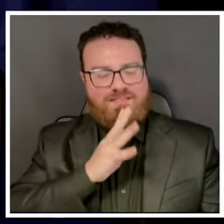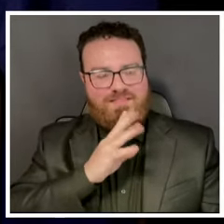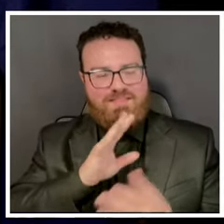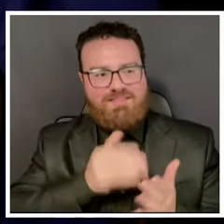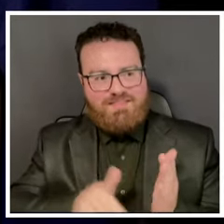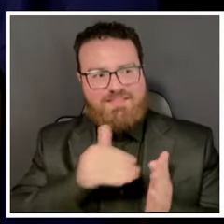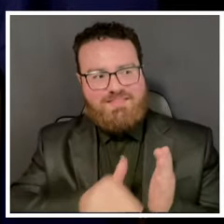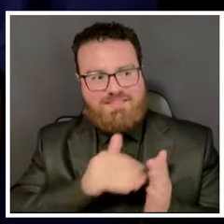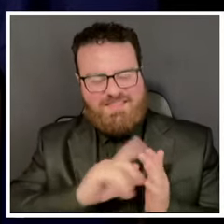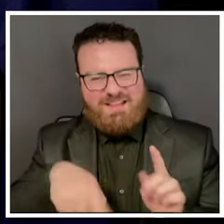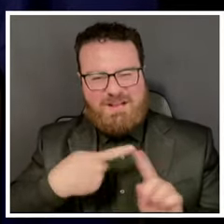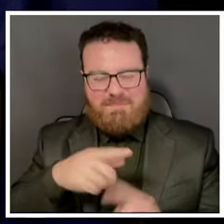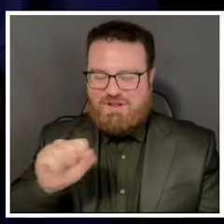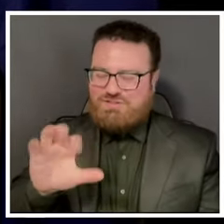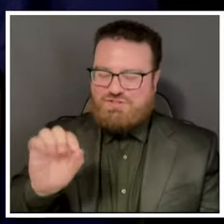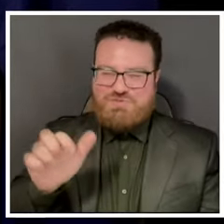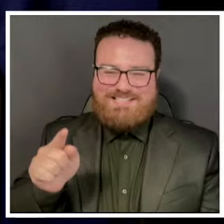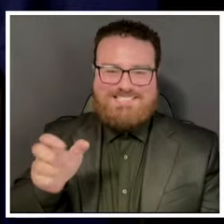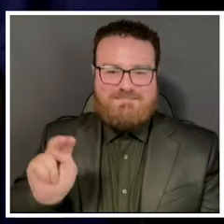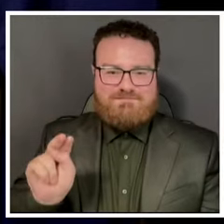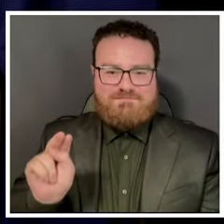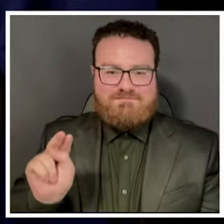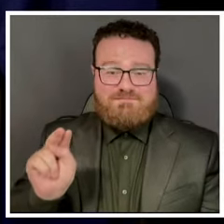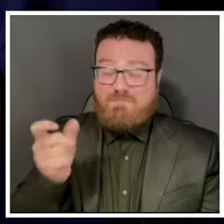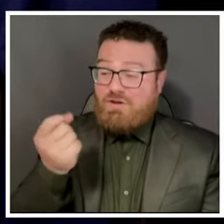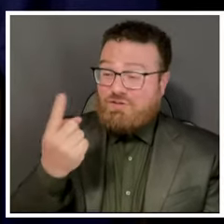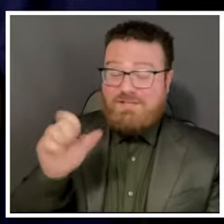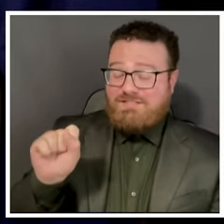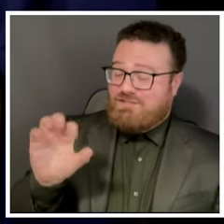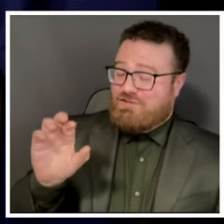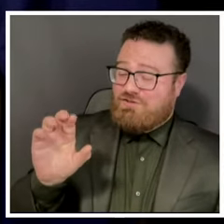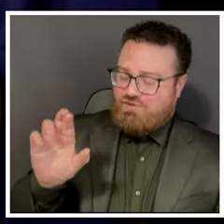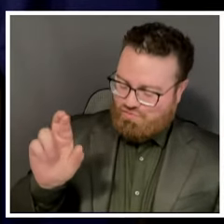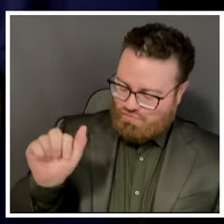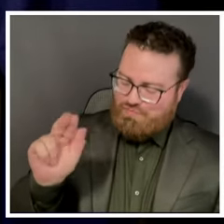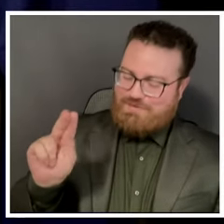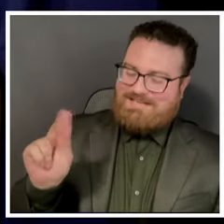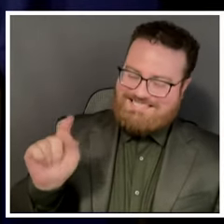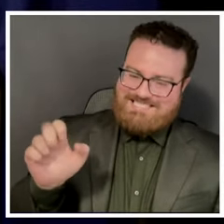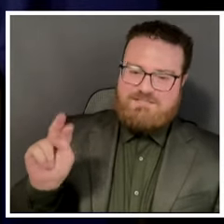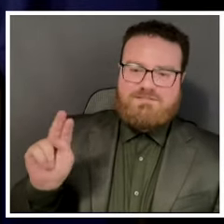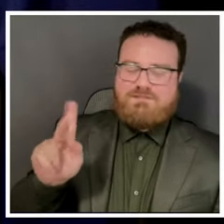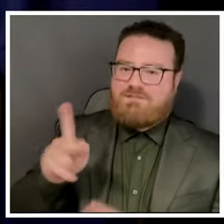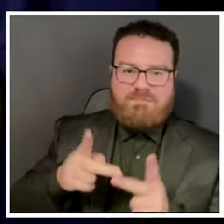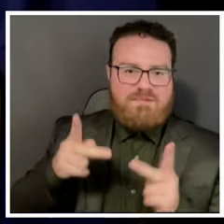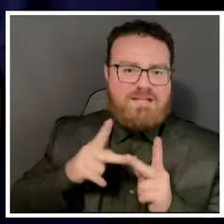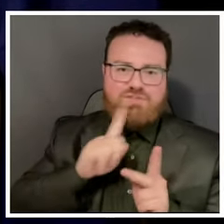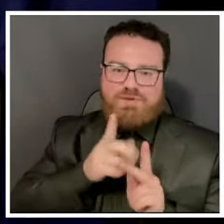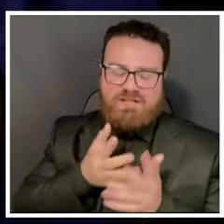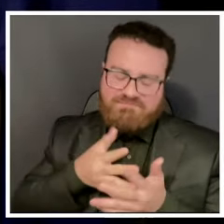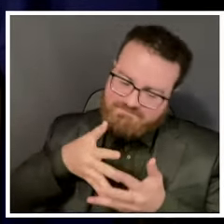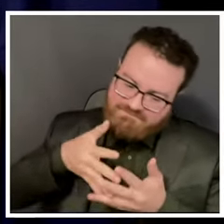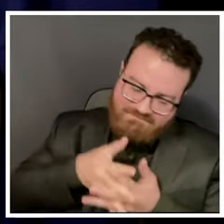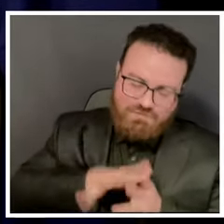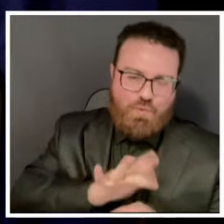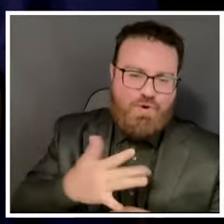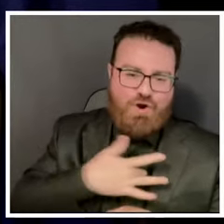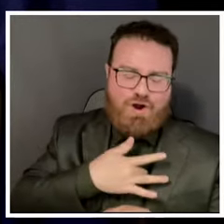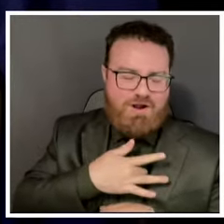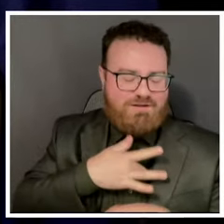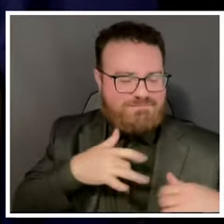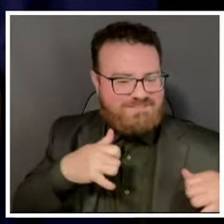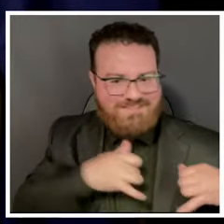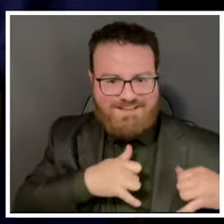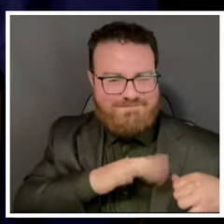But you know, Scranton's a place that climbs into your heart, and it never leaves. I mean that sincerely. It's